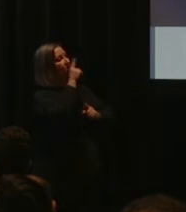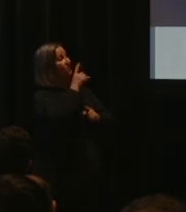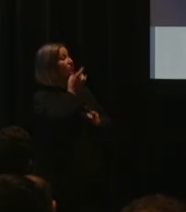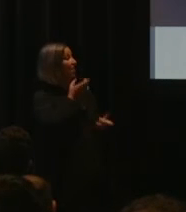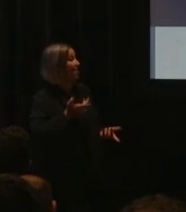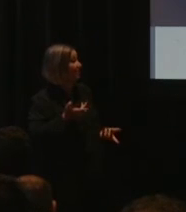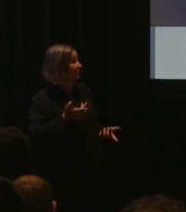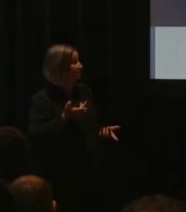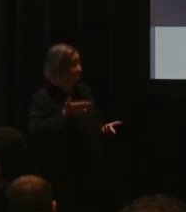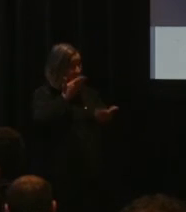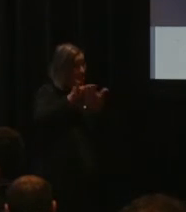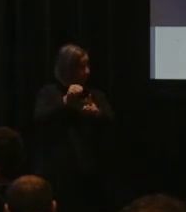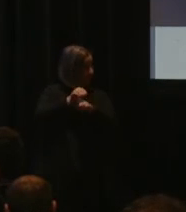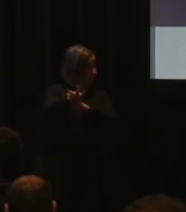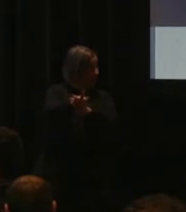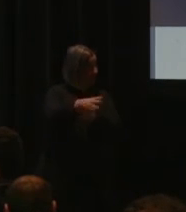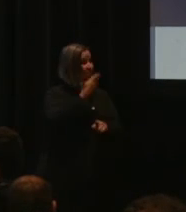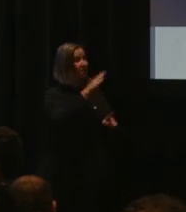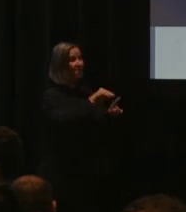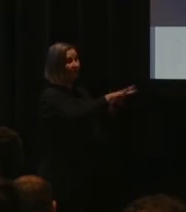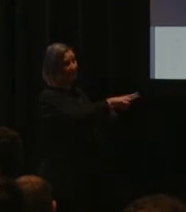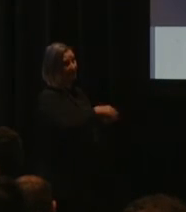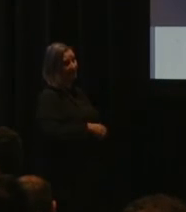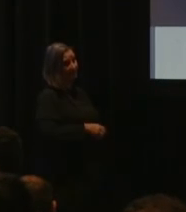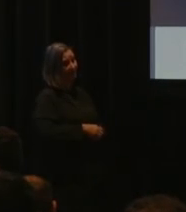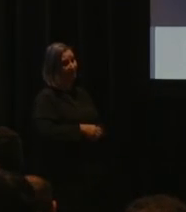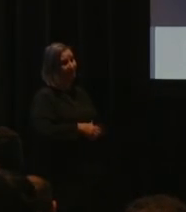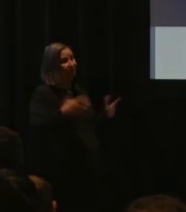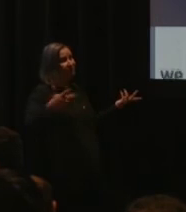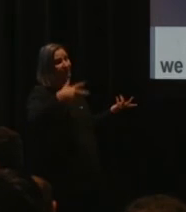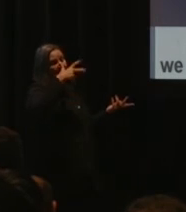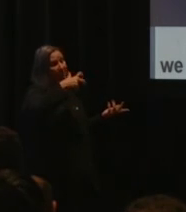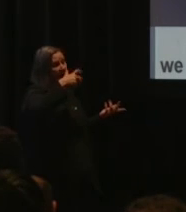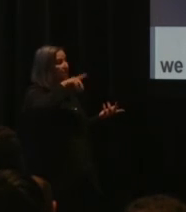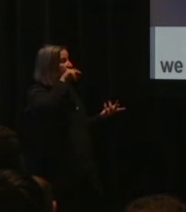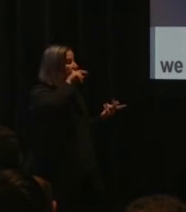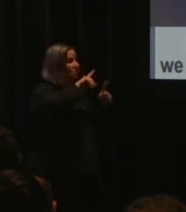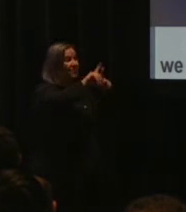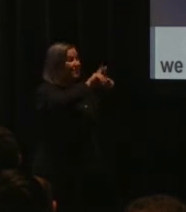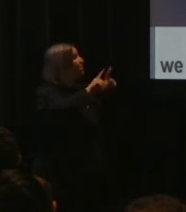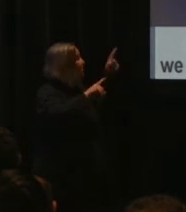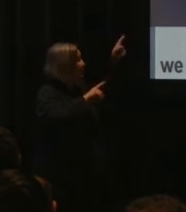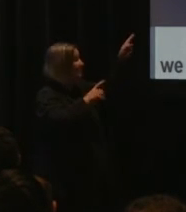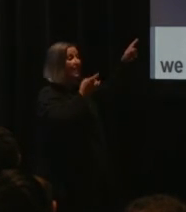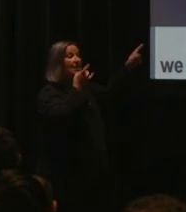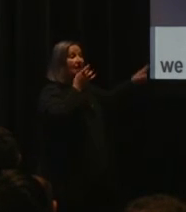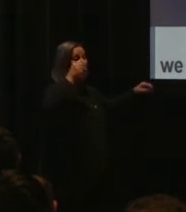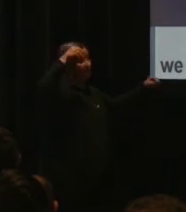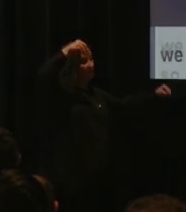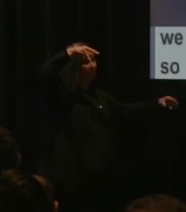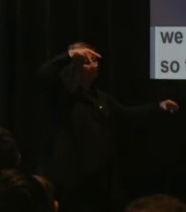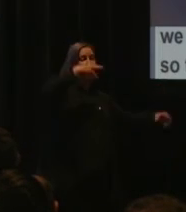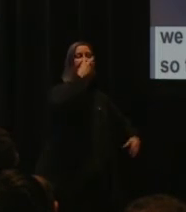a balance between predators and prey that we can change by having the environment illuminated so that the